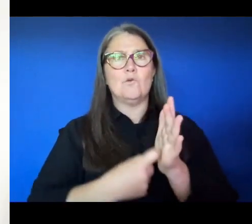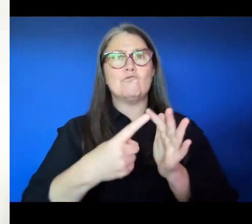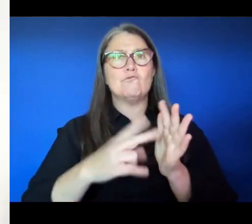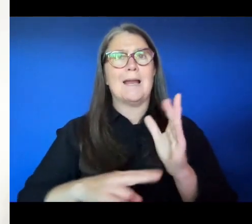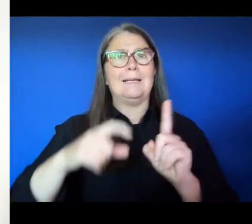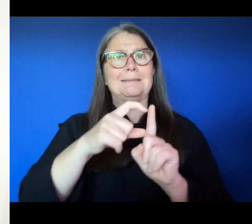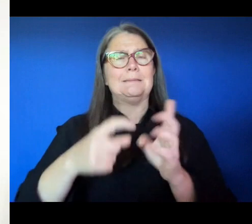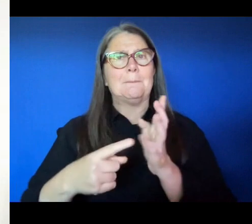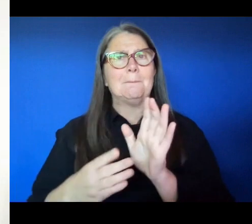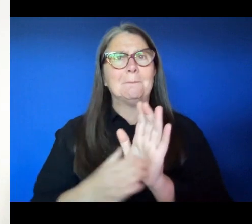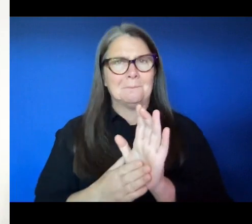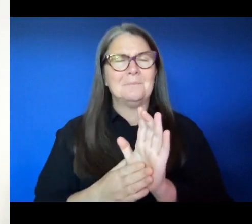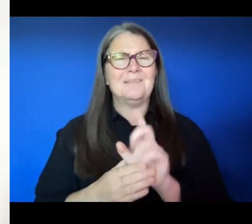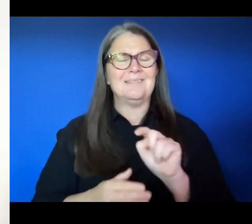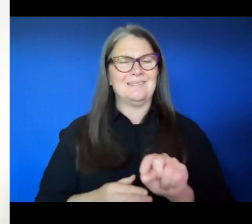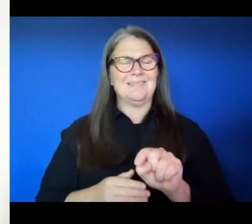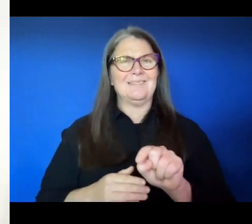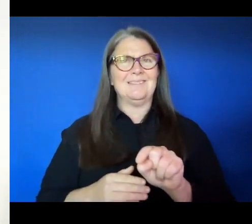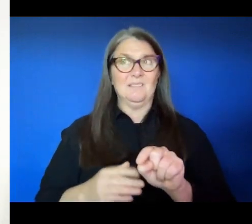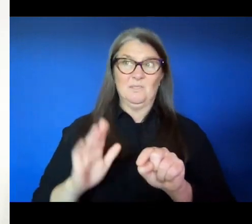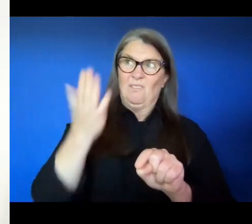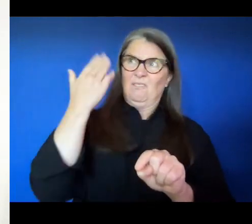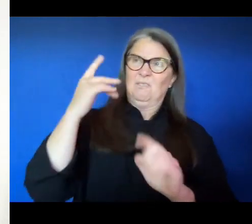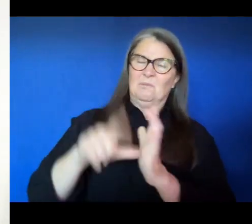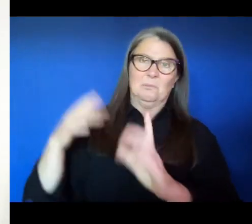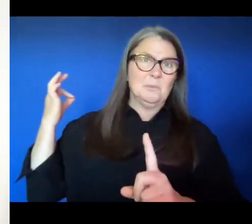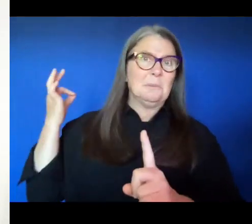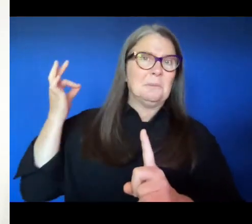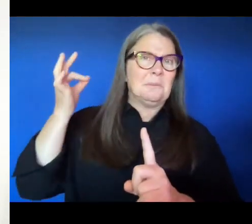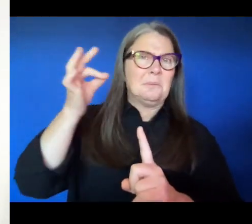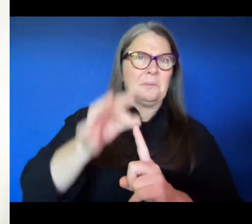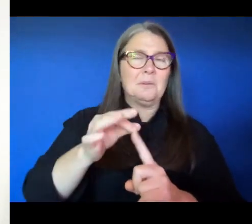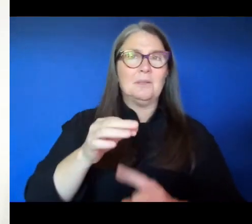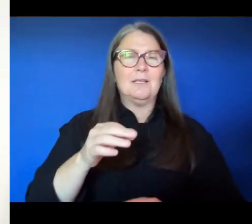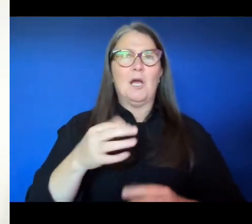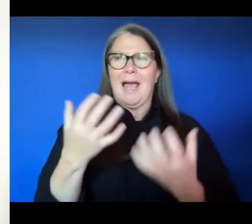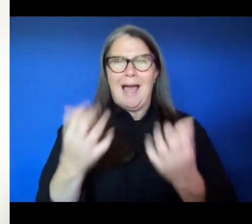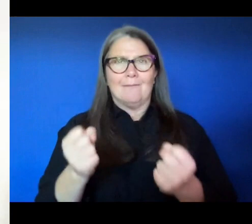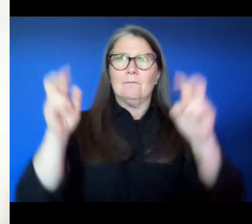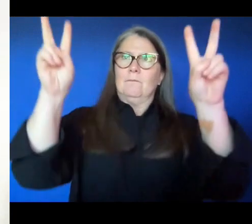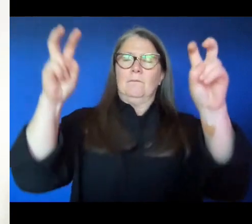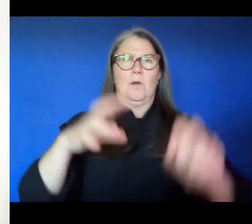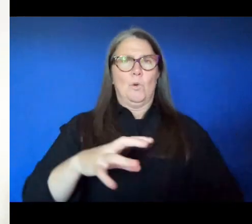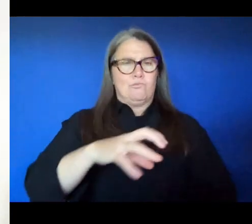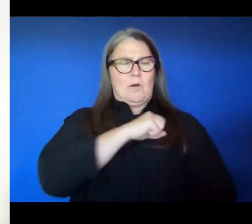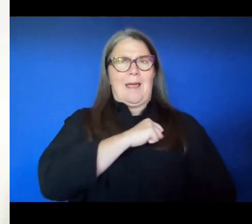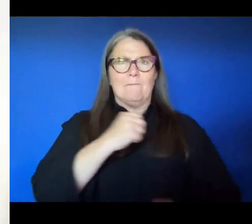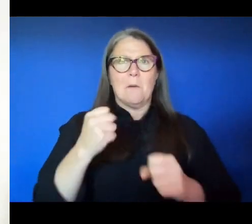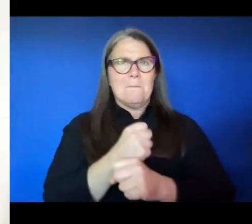referendums, it's very interesting to think that under the banner of being brave and making change, we may well see ourselves have another